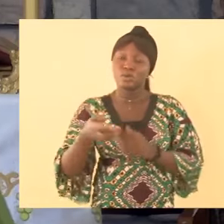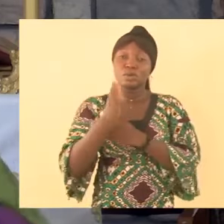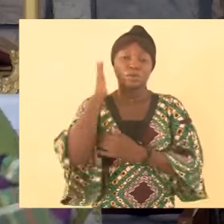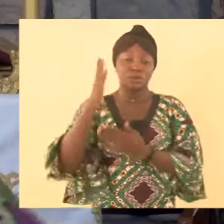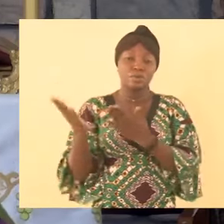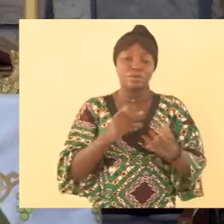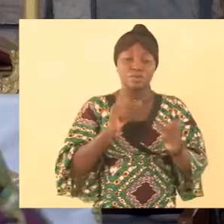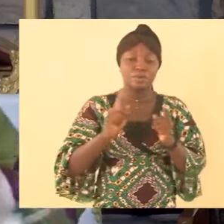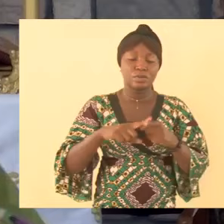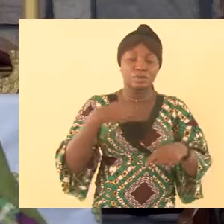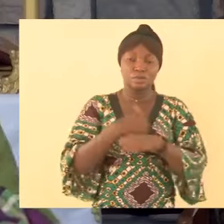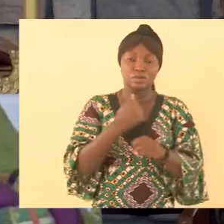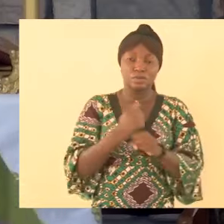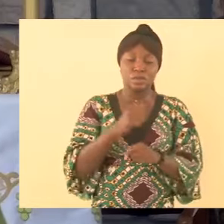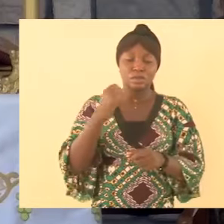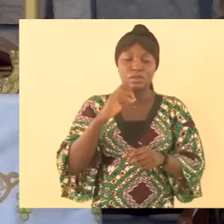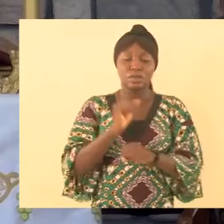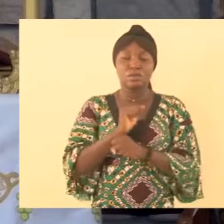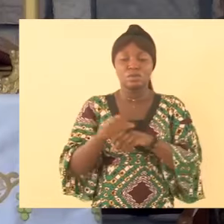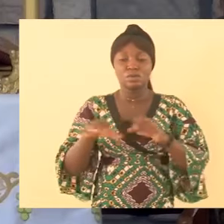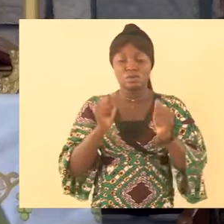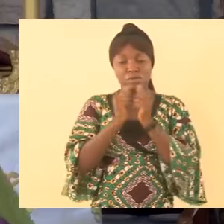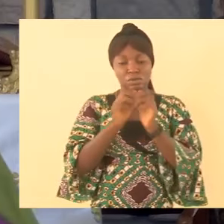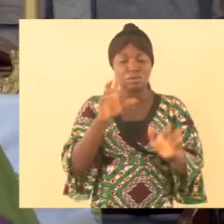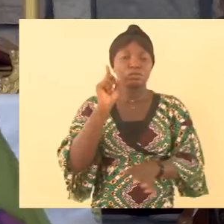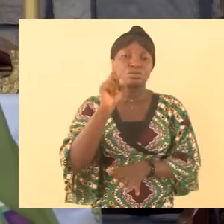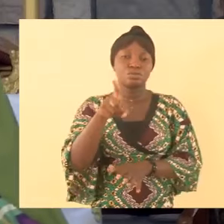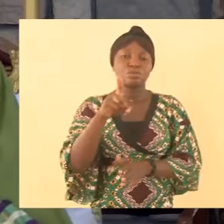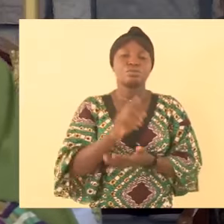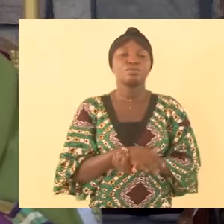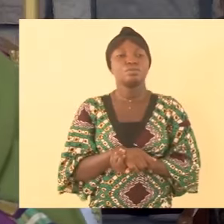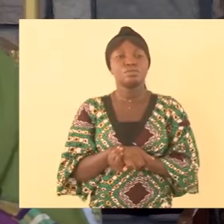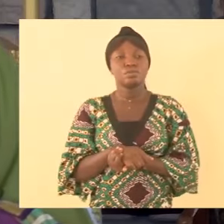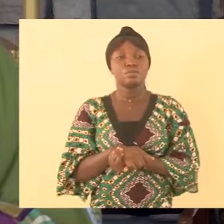people to get the work done without you.